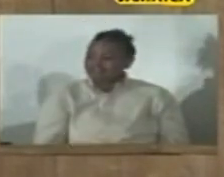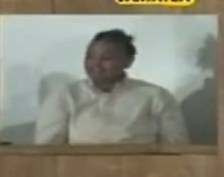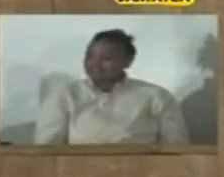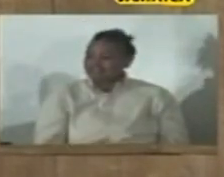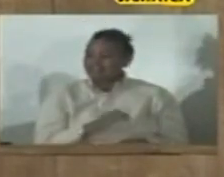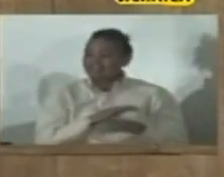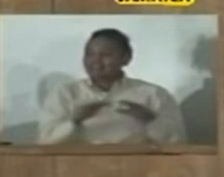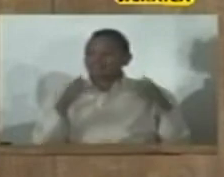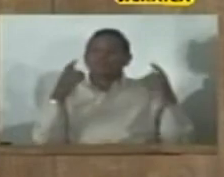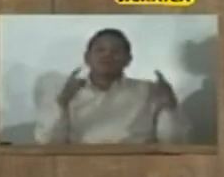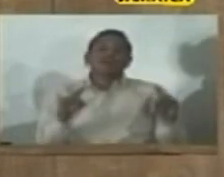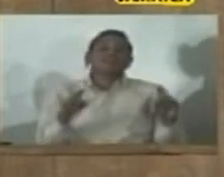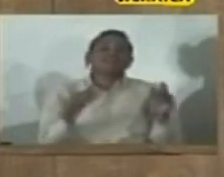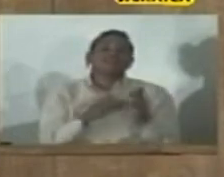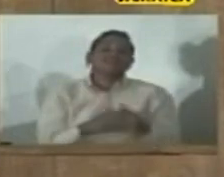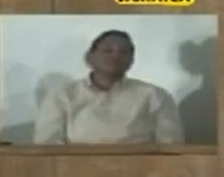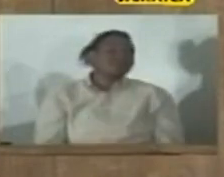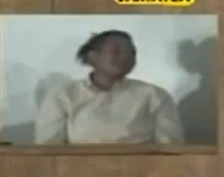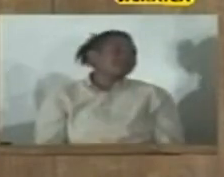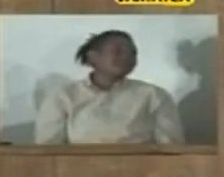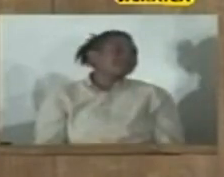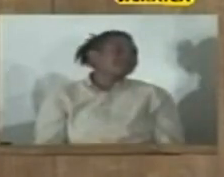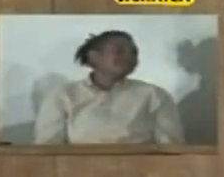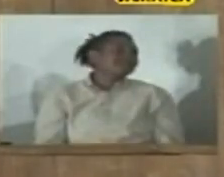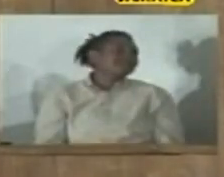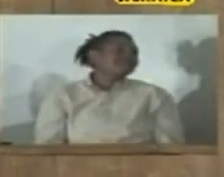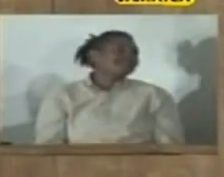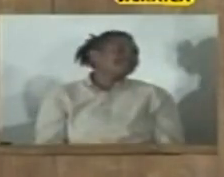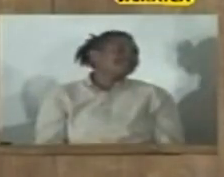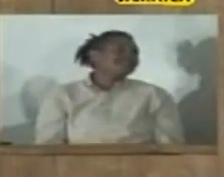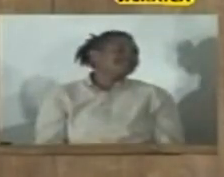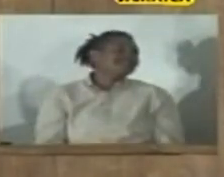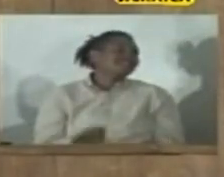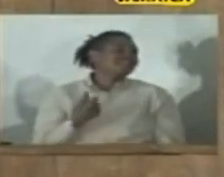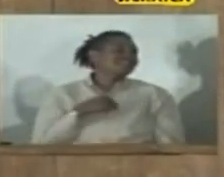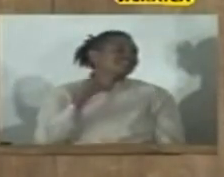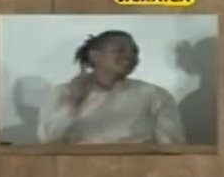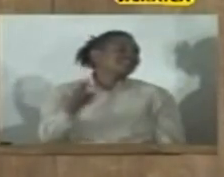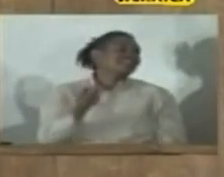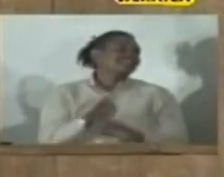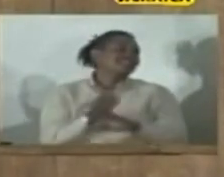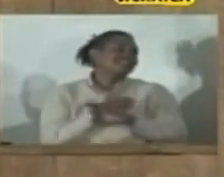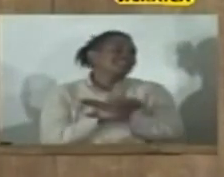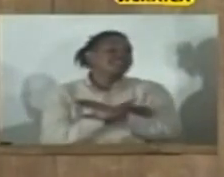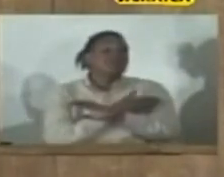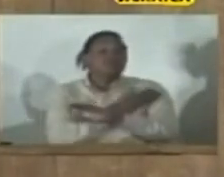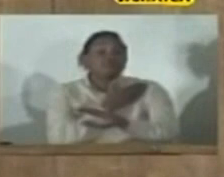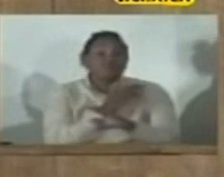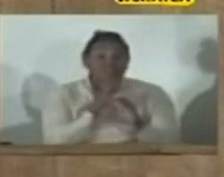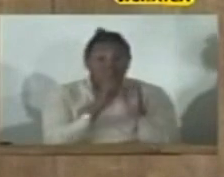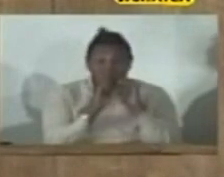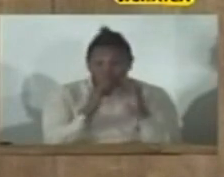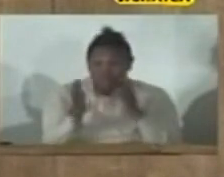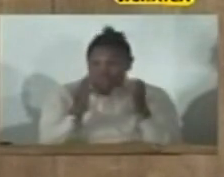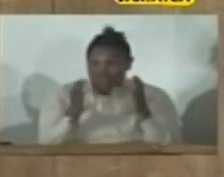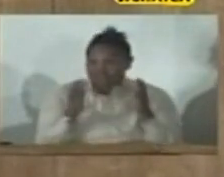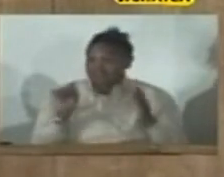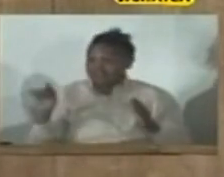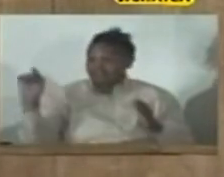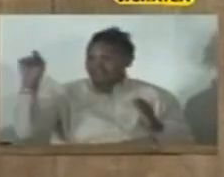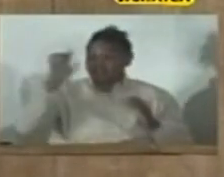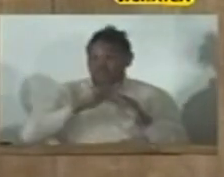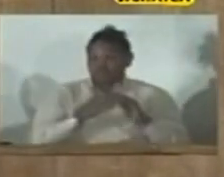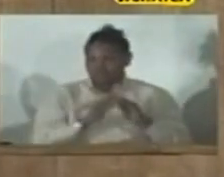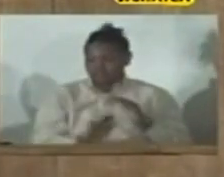don't happen again. Well, we must improve the consular service so when people are